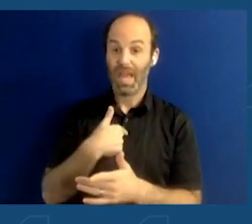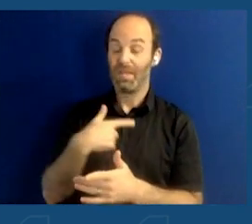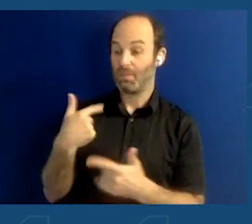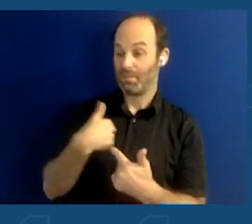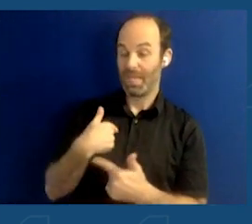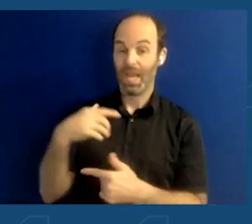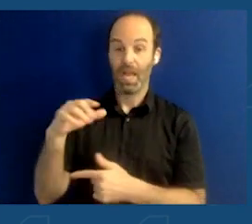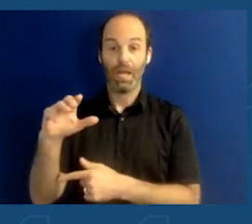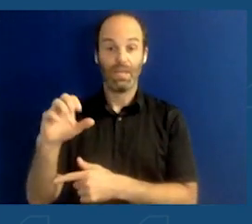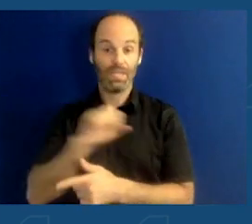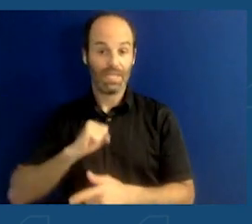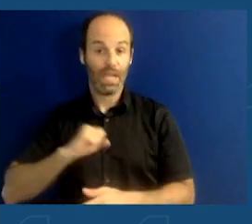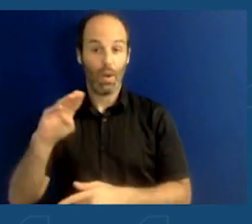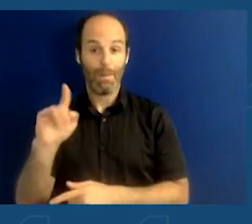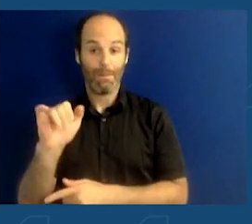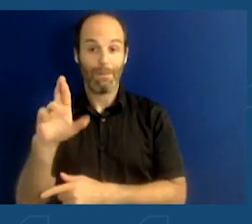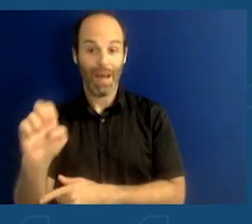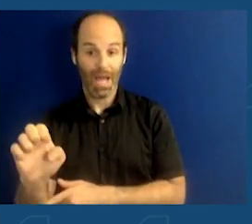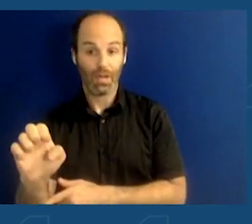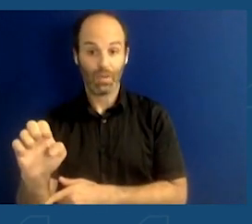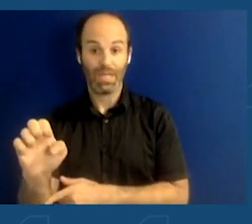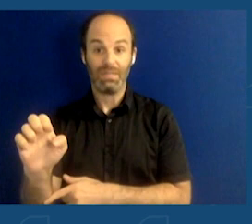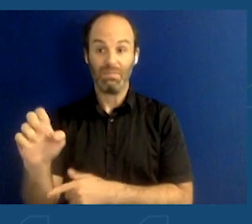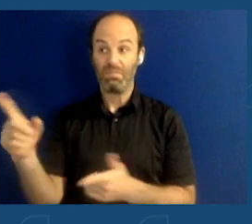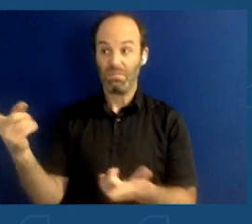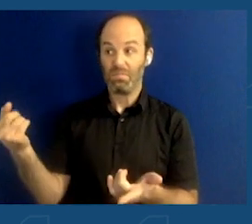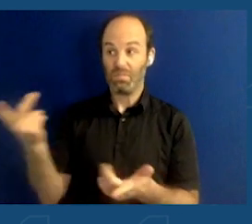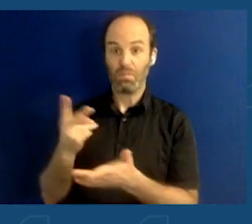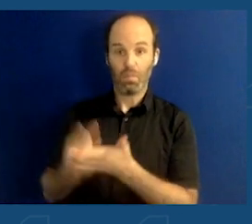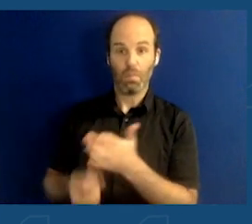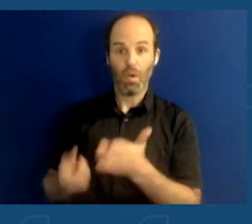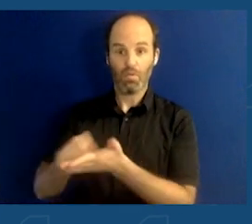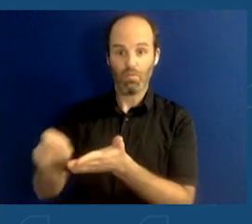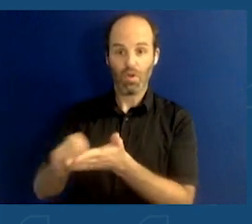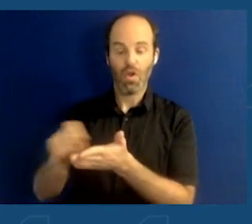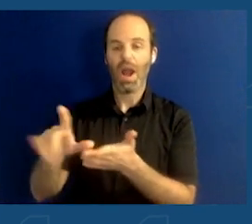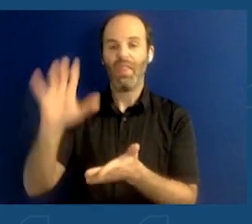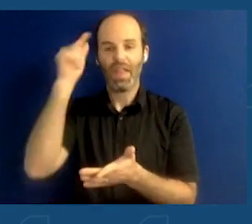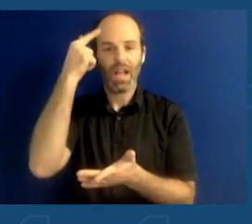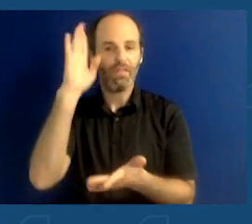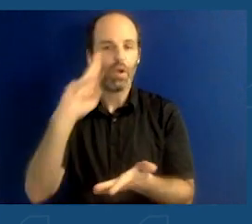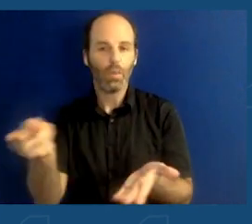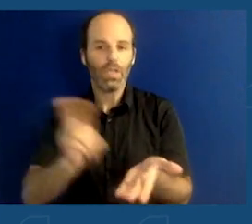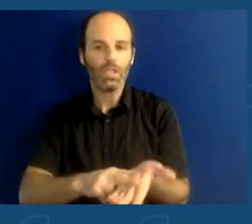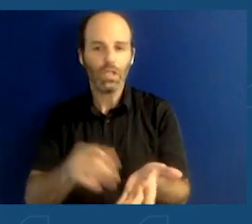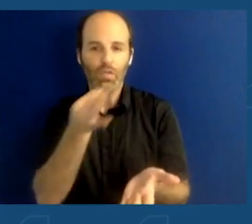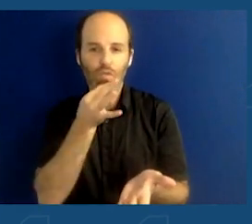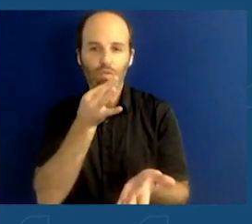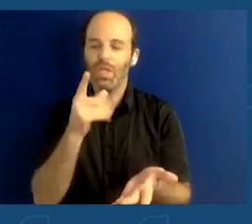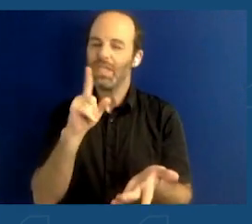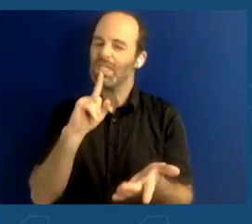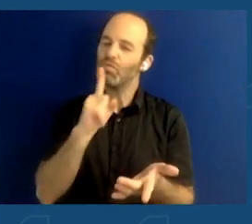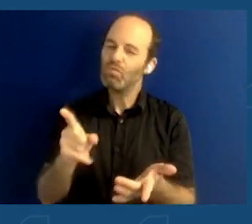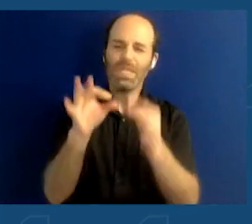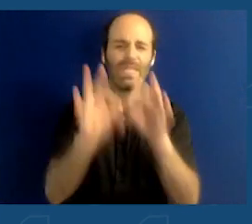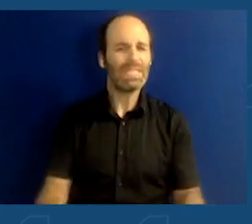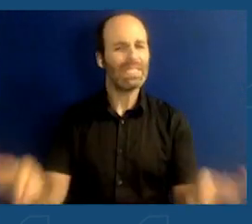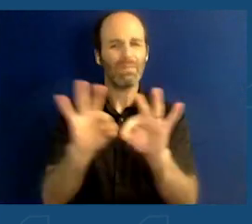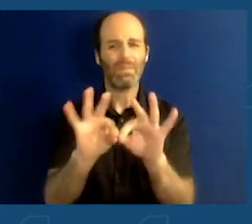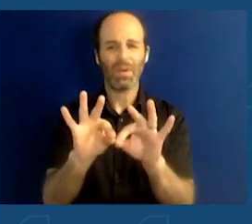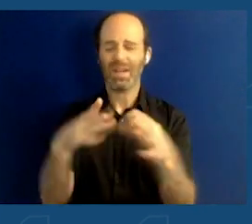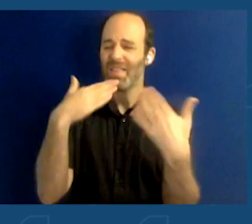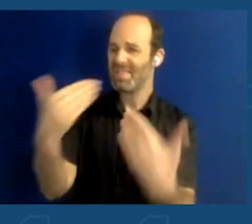and signed into law shortly by the governor, is so significant. Thank you, Governor Hochul, for recognizing